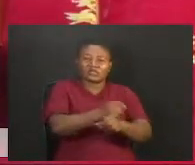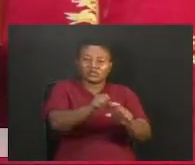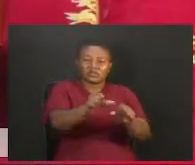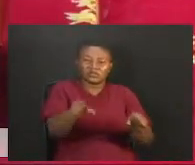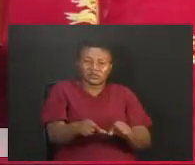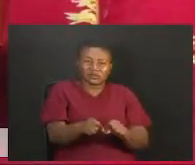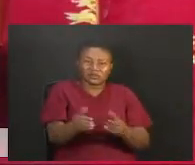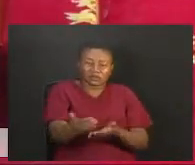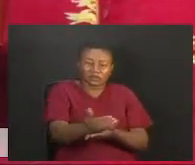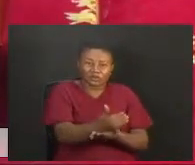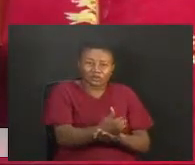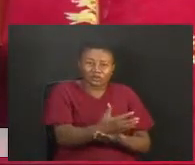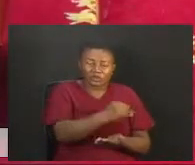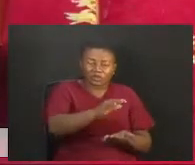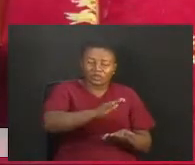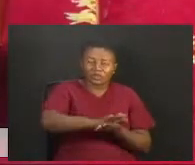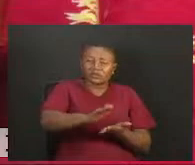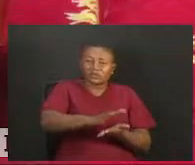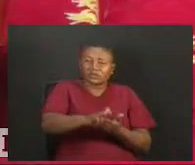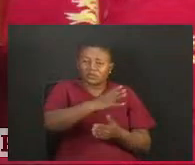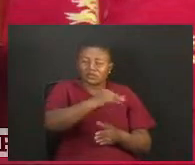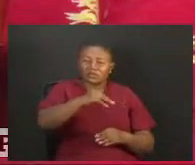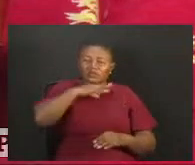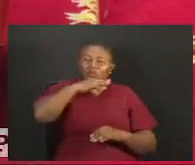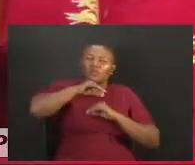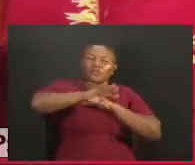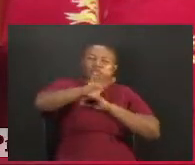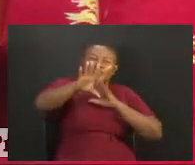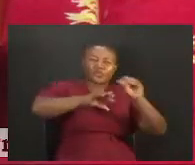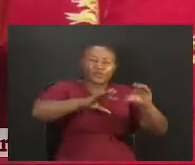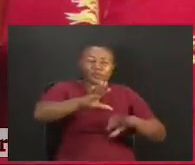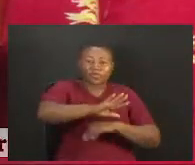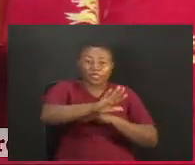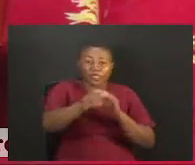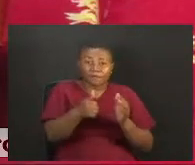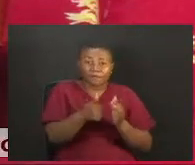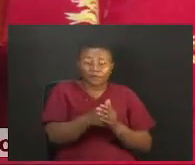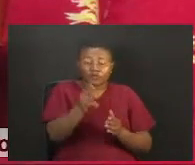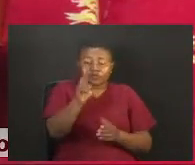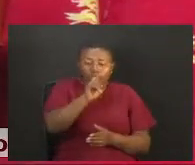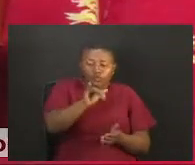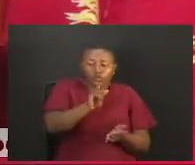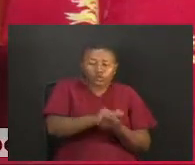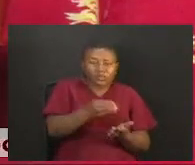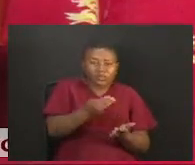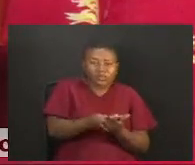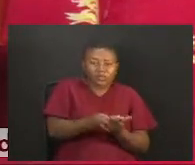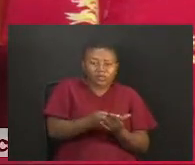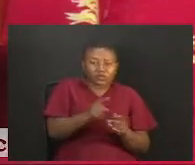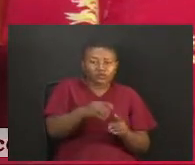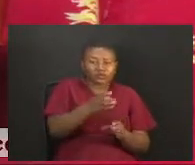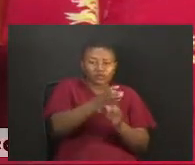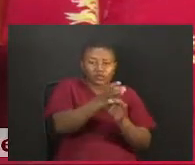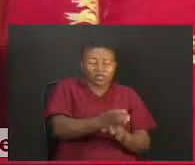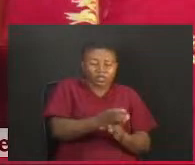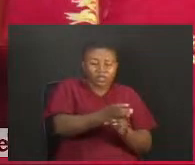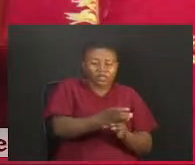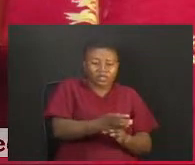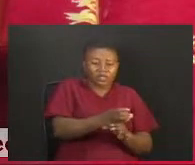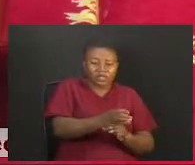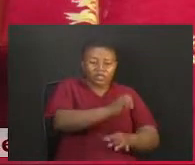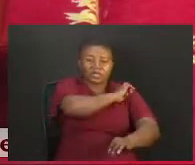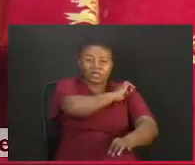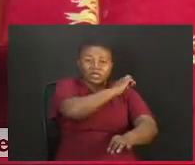and the Sanitation and Pollution Levy into one levy and use the proceeds to cater for energy sector